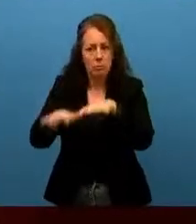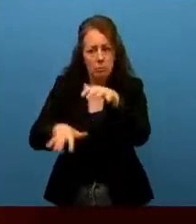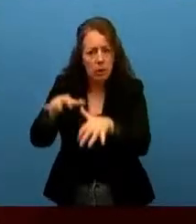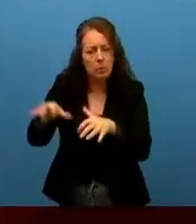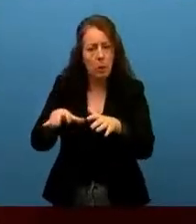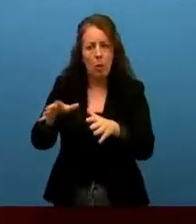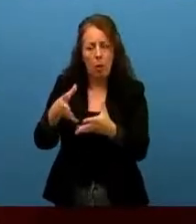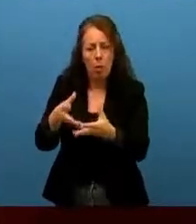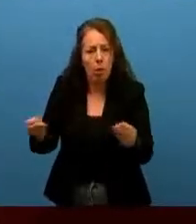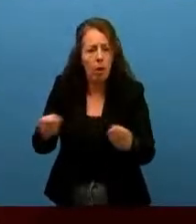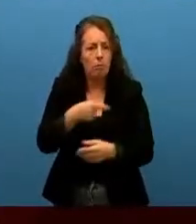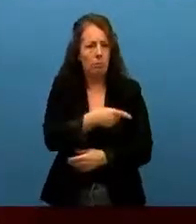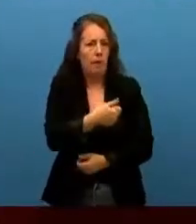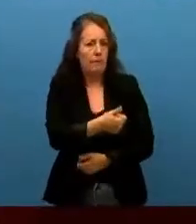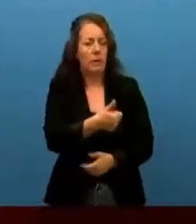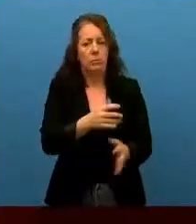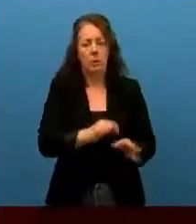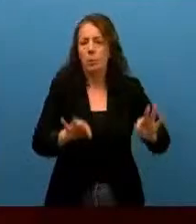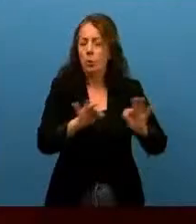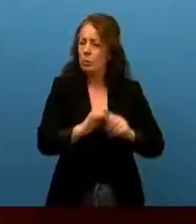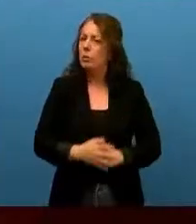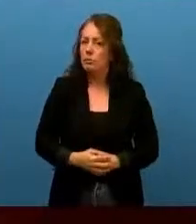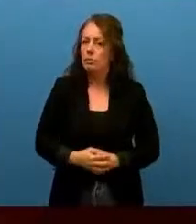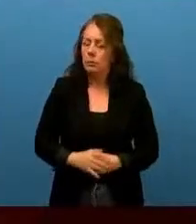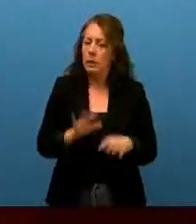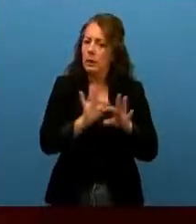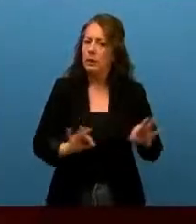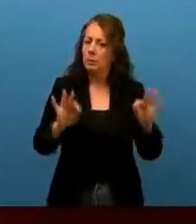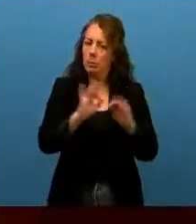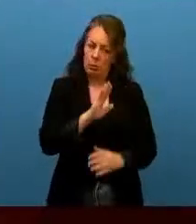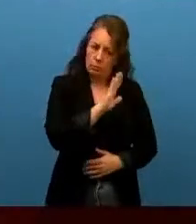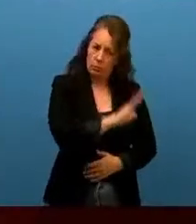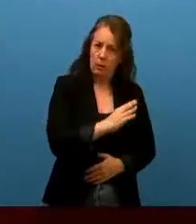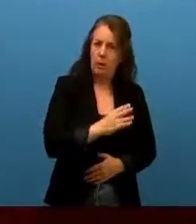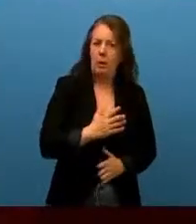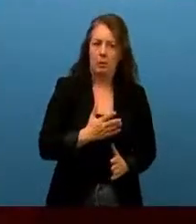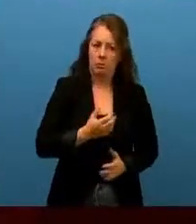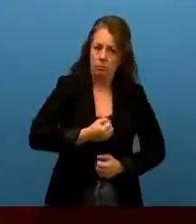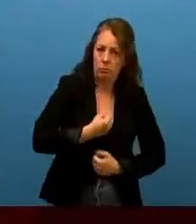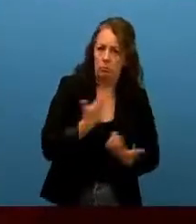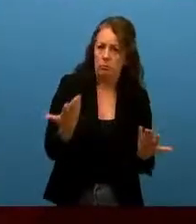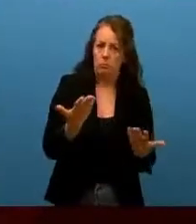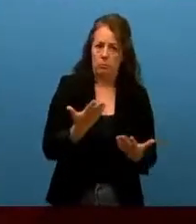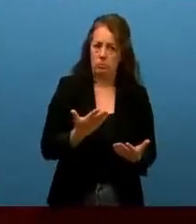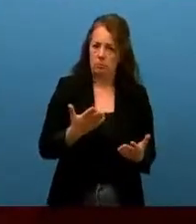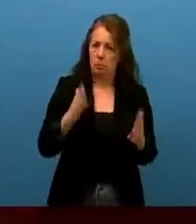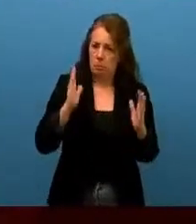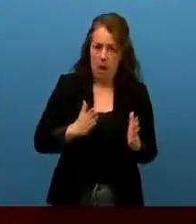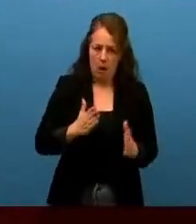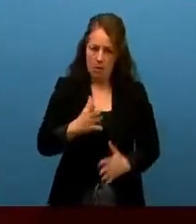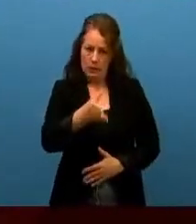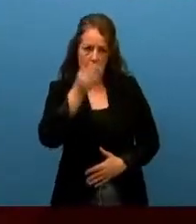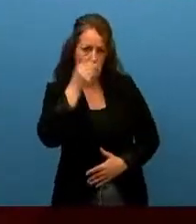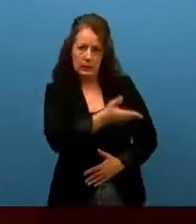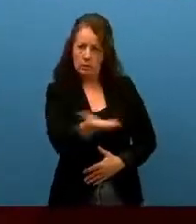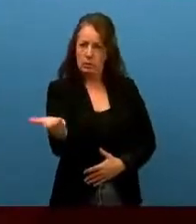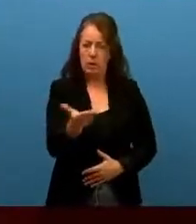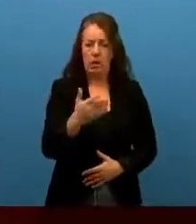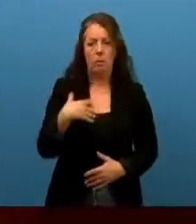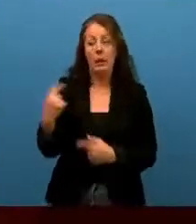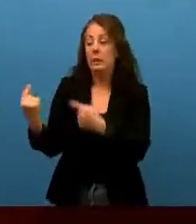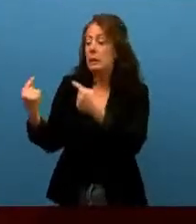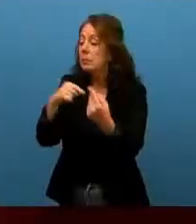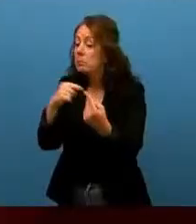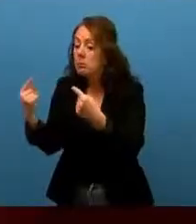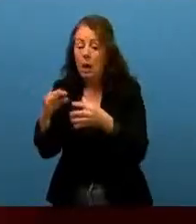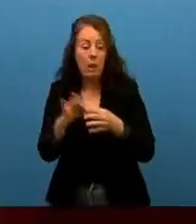of Indigenous peoples can resound strong and free and contribute to international discussions on issues affecting them, including UN